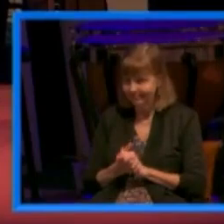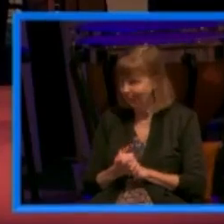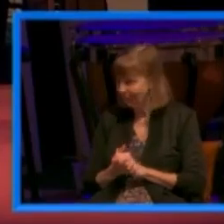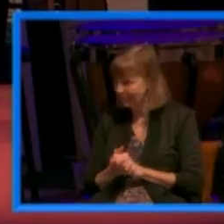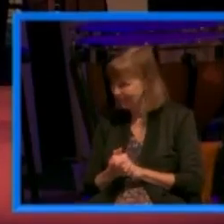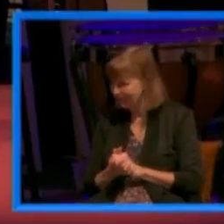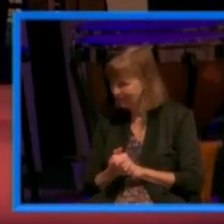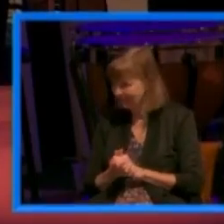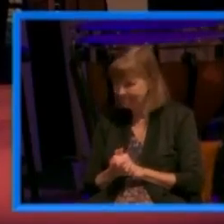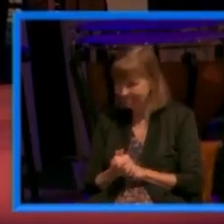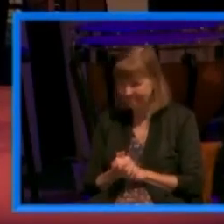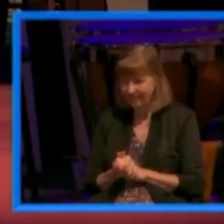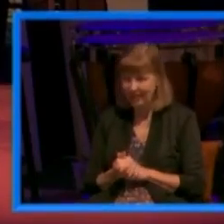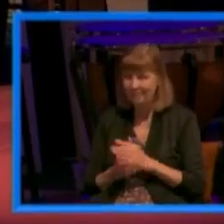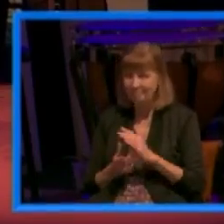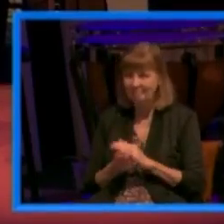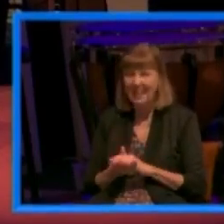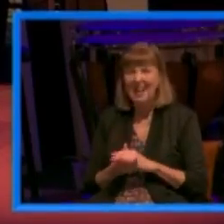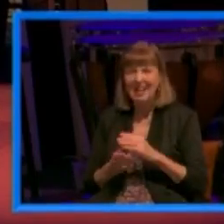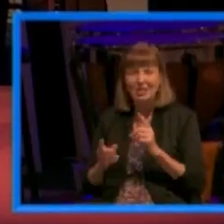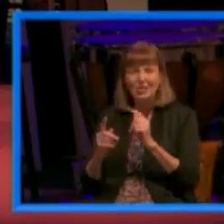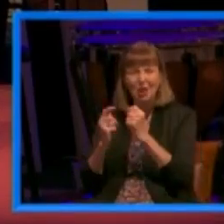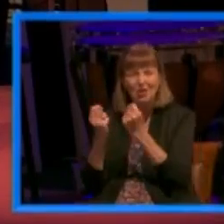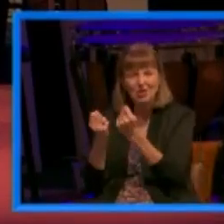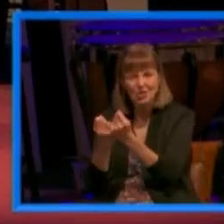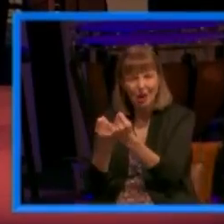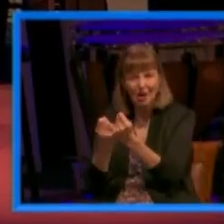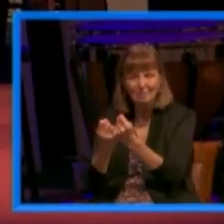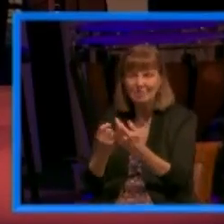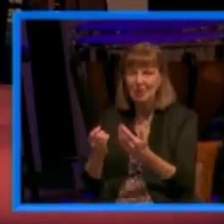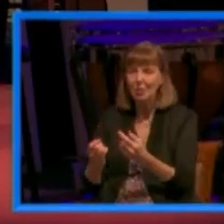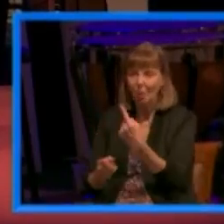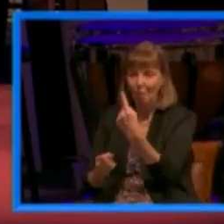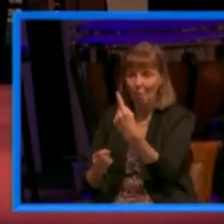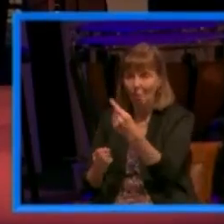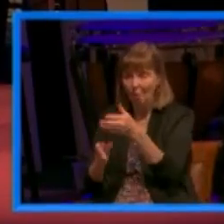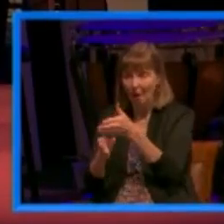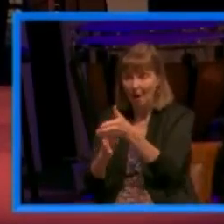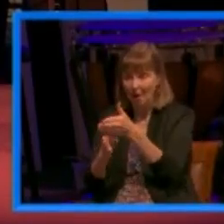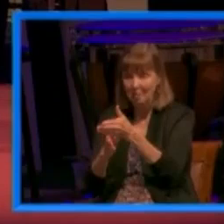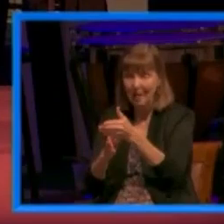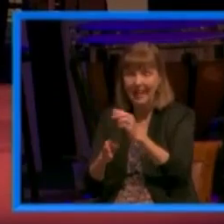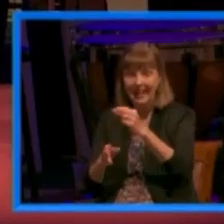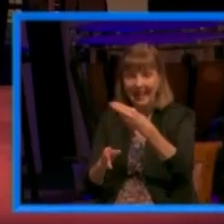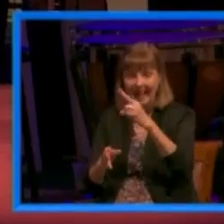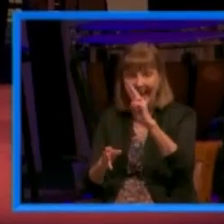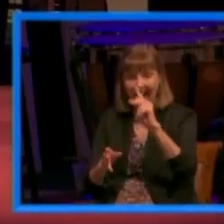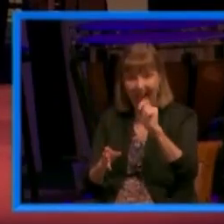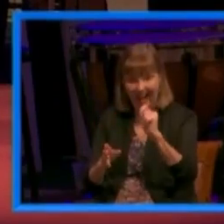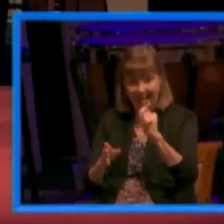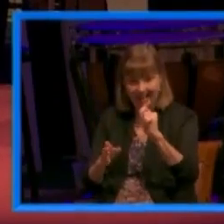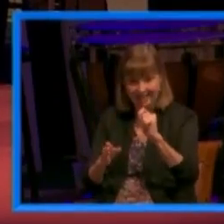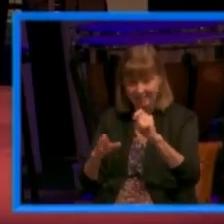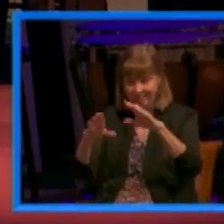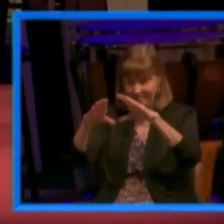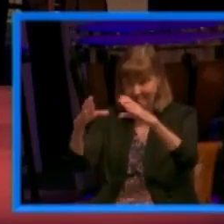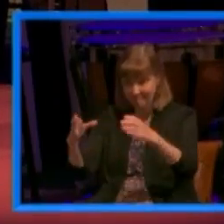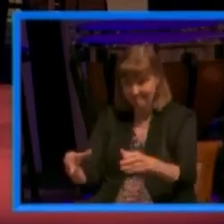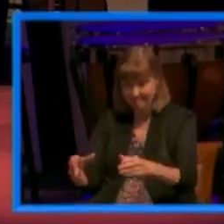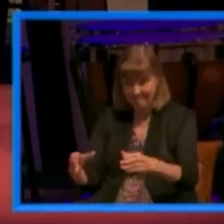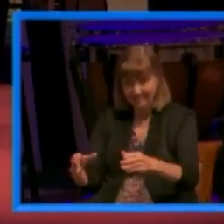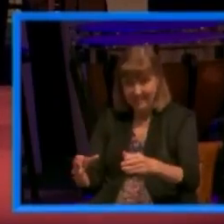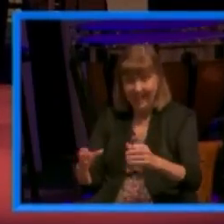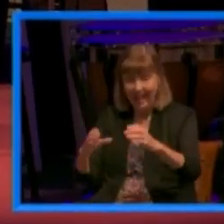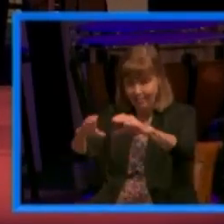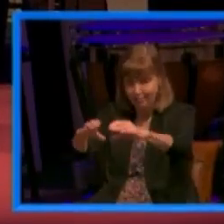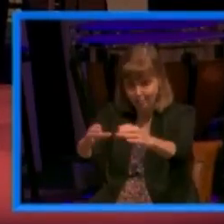one main hut, and then there's a collections of huts around them. And every hut represented a wife. And the more huts you had, the more